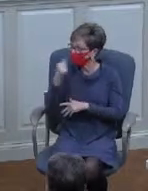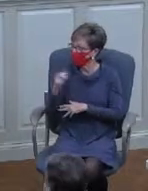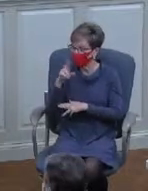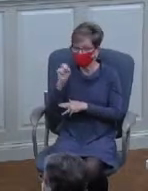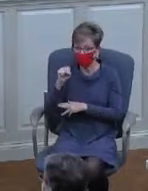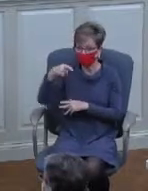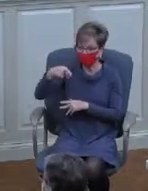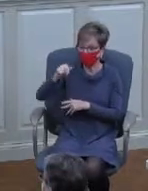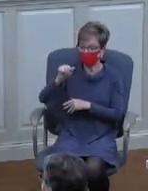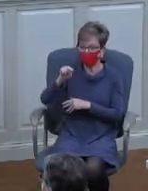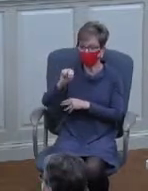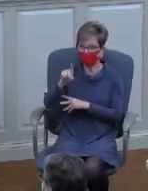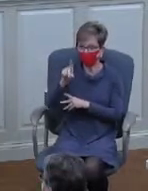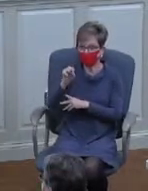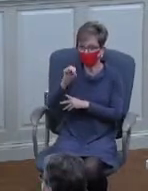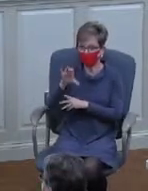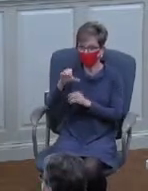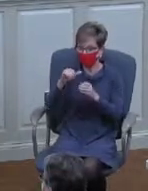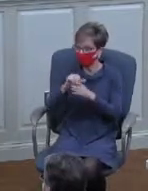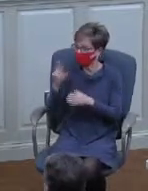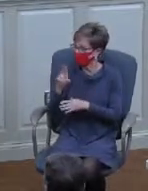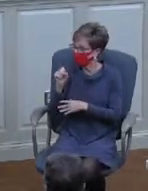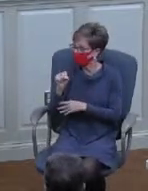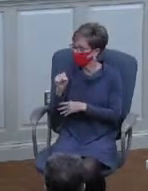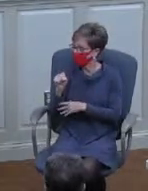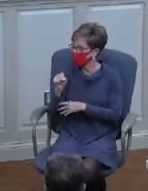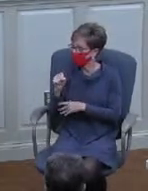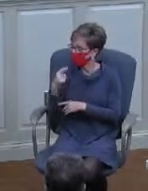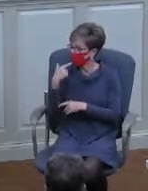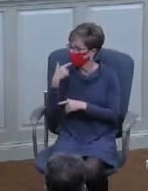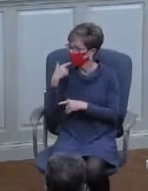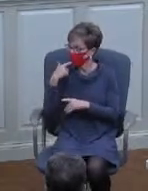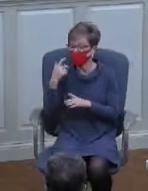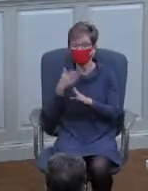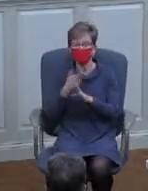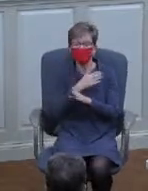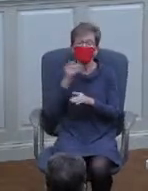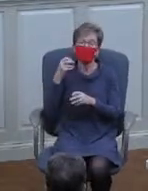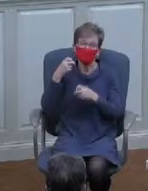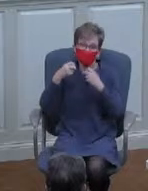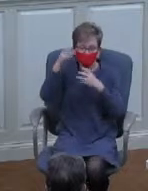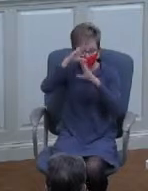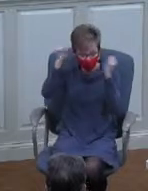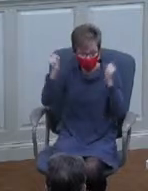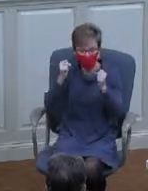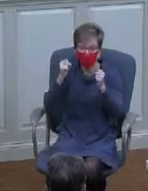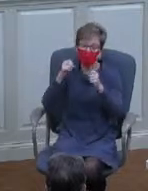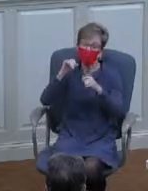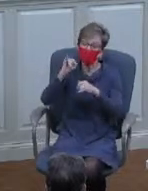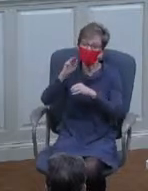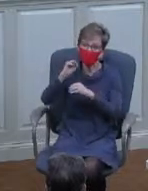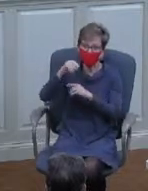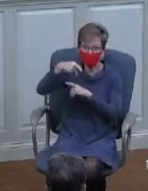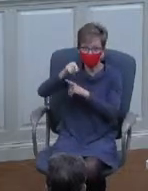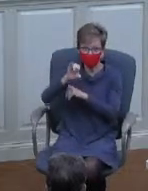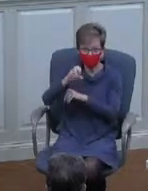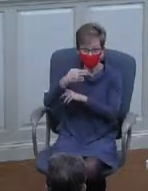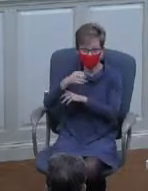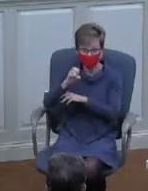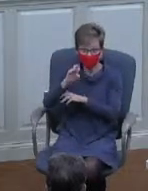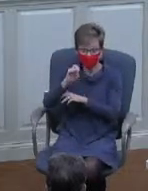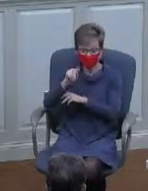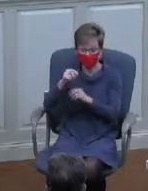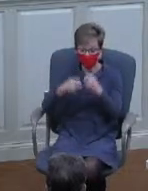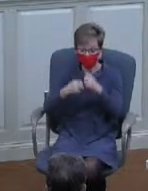overcome." As we approach a post-presidency impeachment trial, my mind returns to what we witnessed during the past